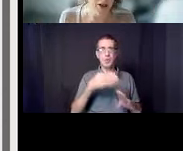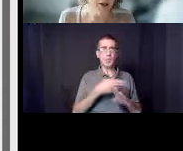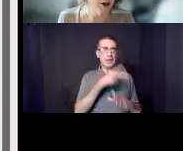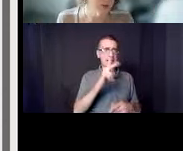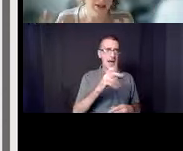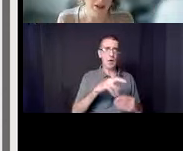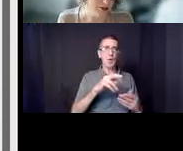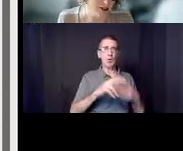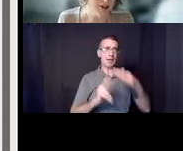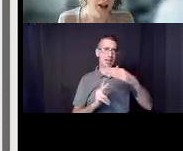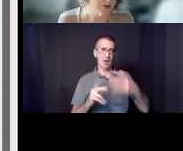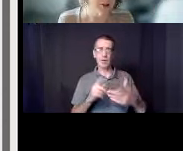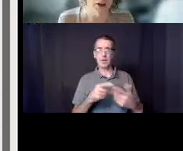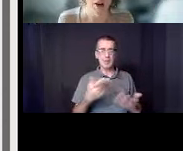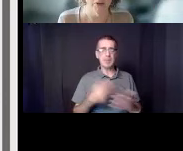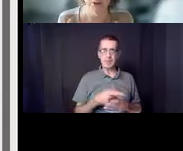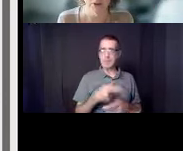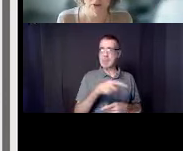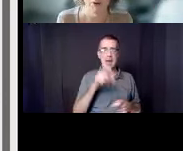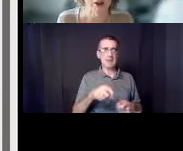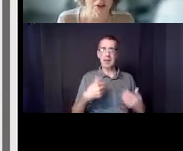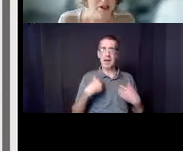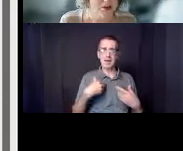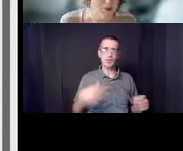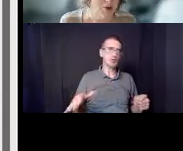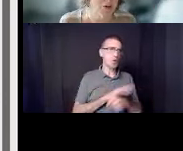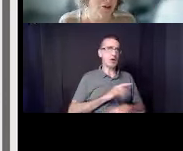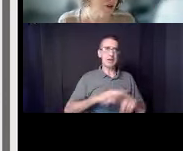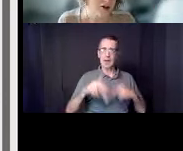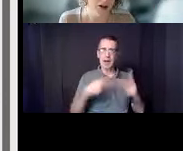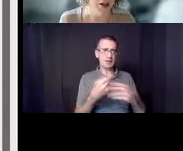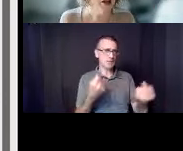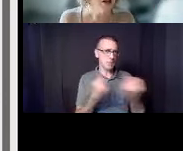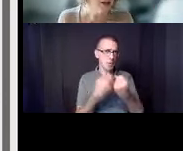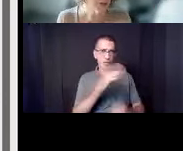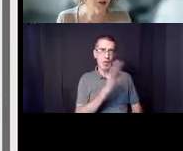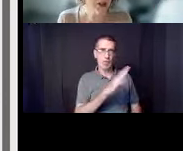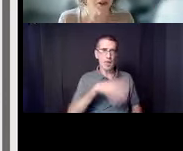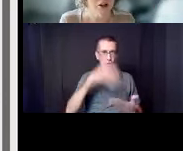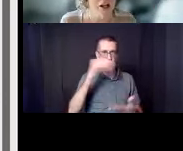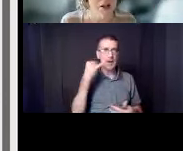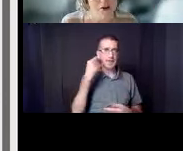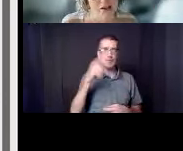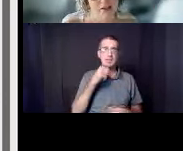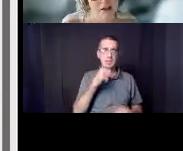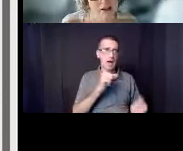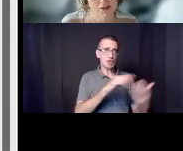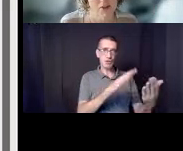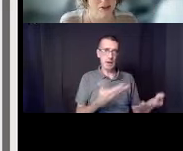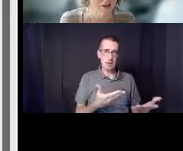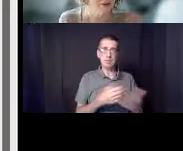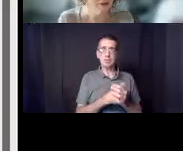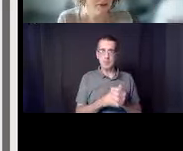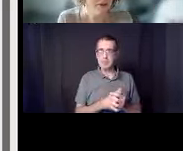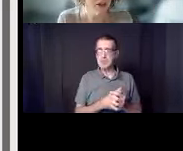pre-K or kindergarten, because they're just going to have totally different kinds of support for their learning if their needs are not addressed on a